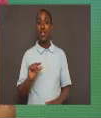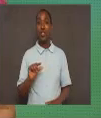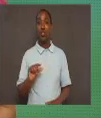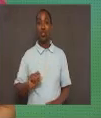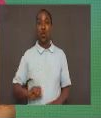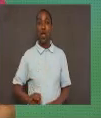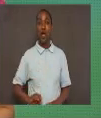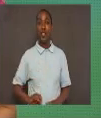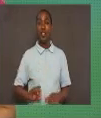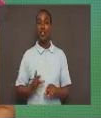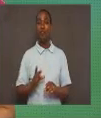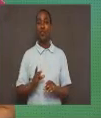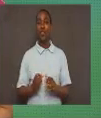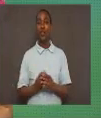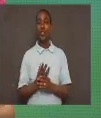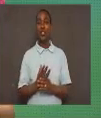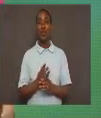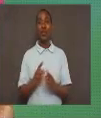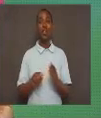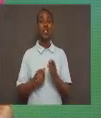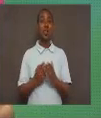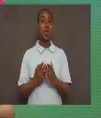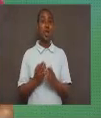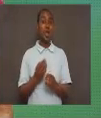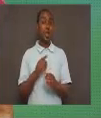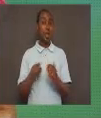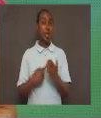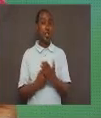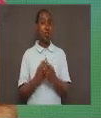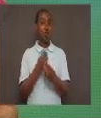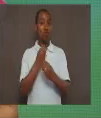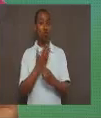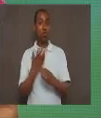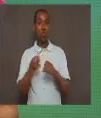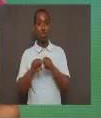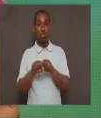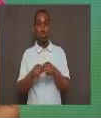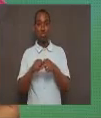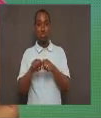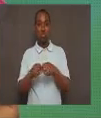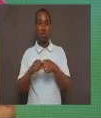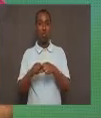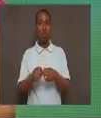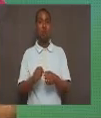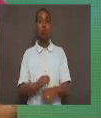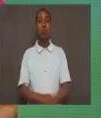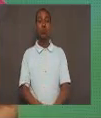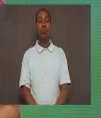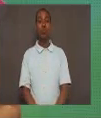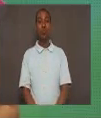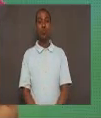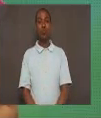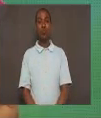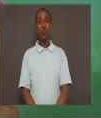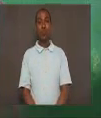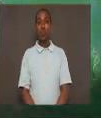of the small intestine, which mix and break down the food molecules even more.